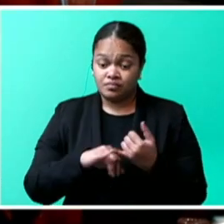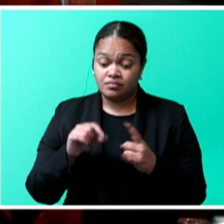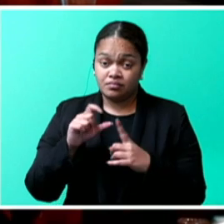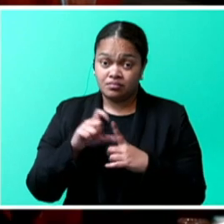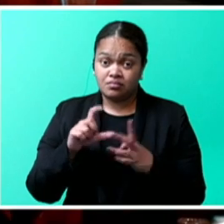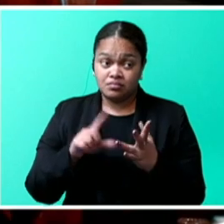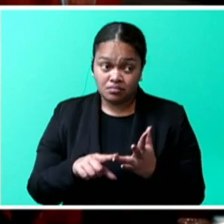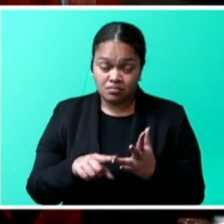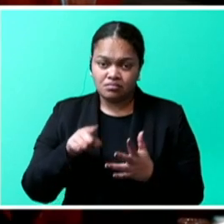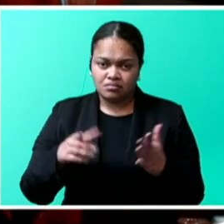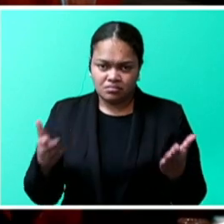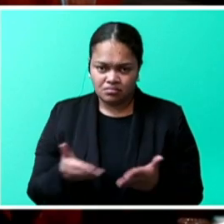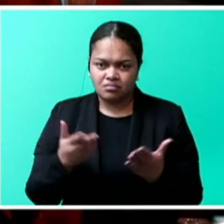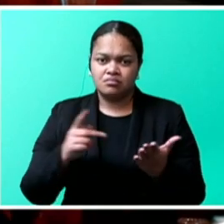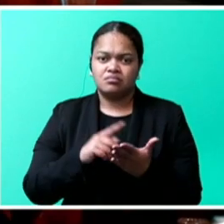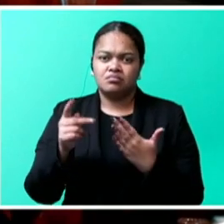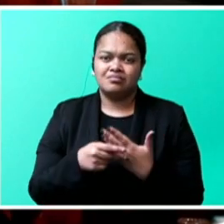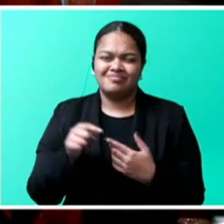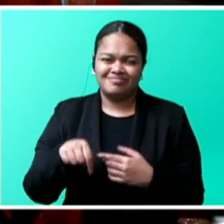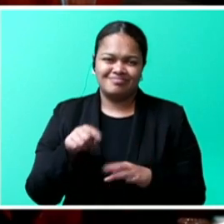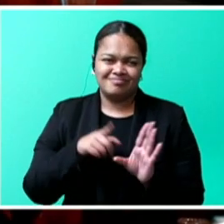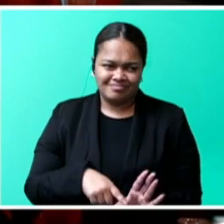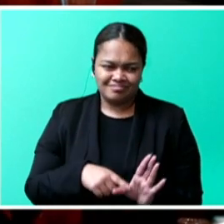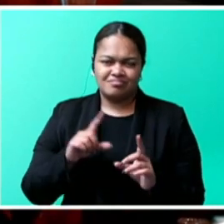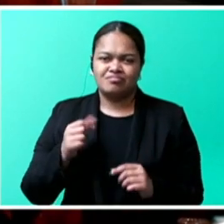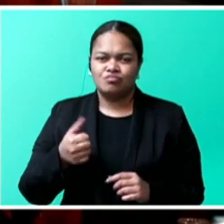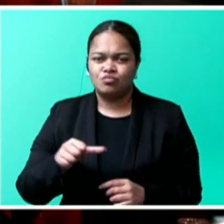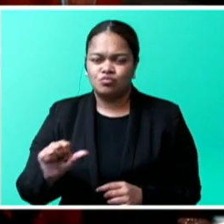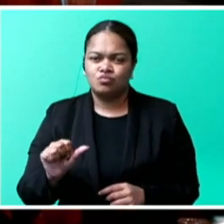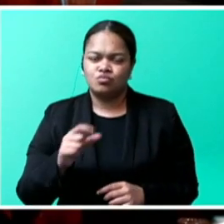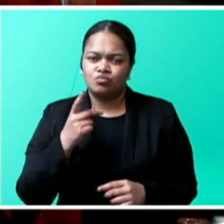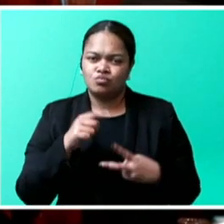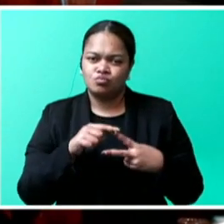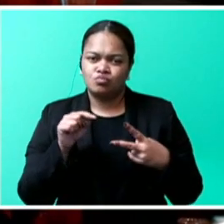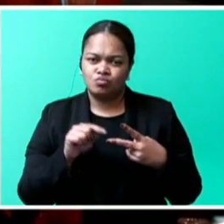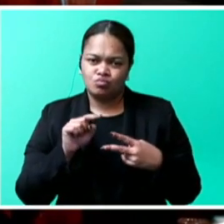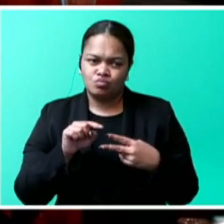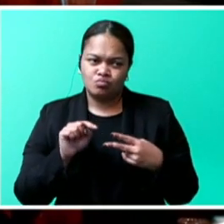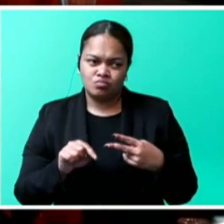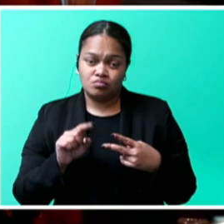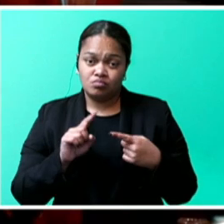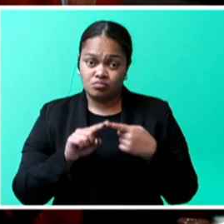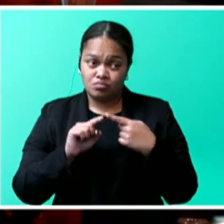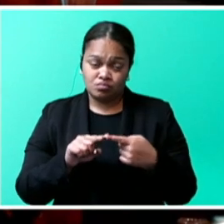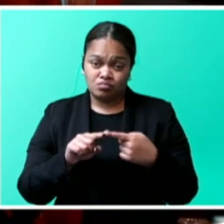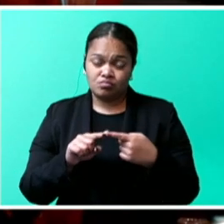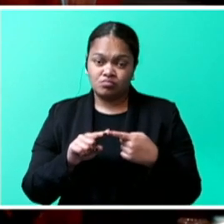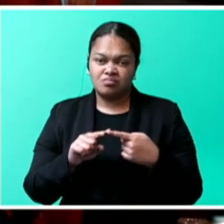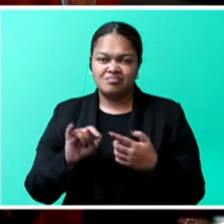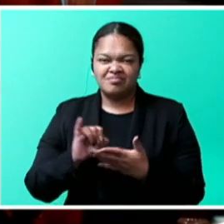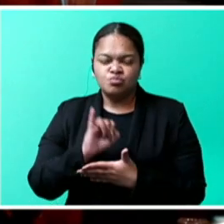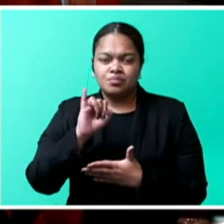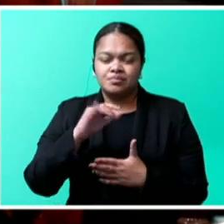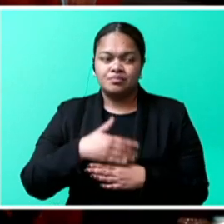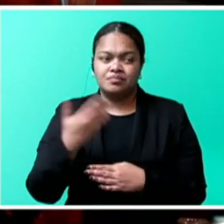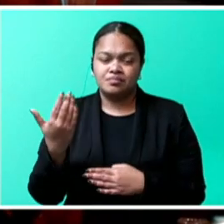notably enhanced its program this year by introducing two vital components. One, the inaugural SPDO Industry Day.